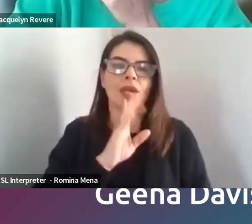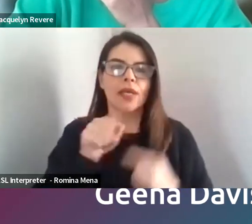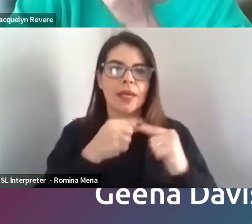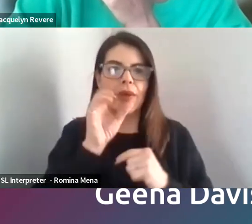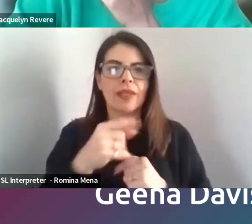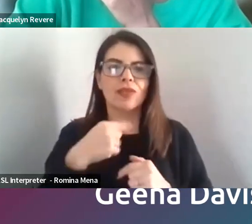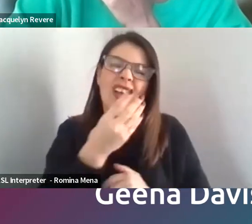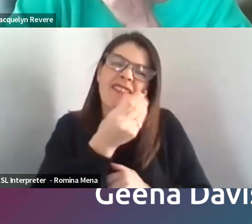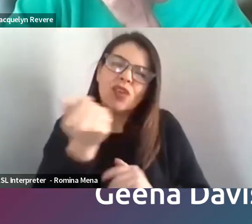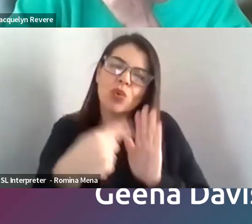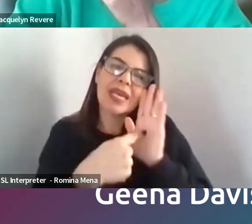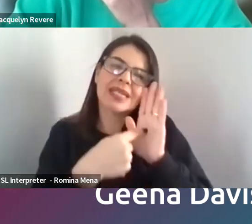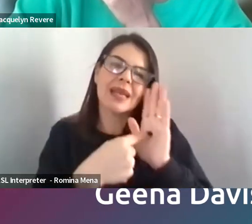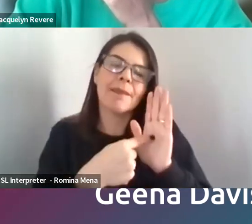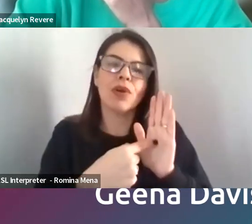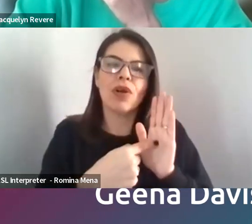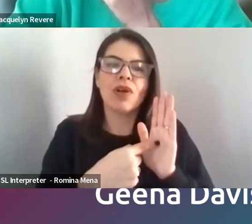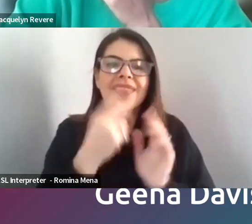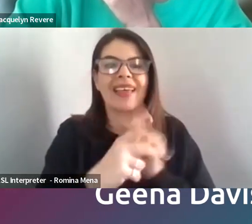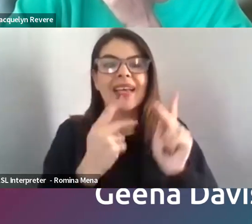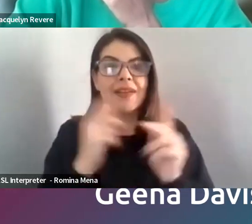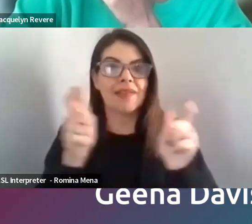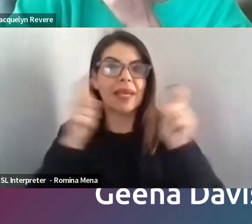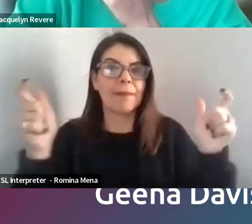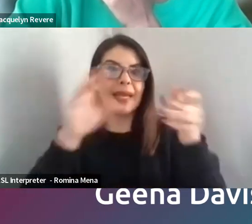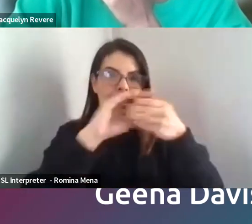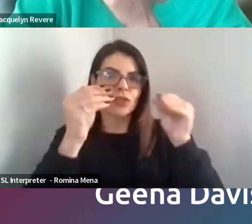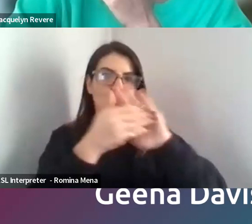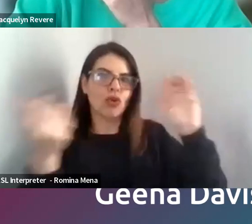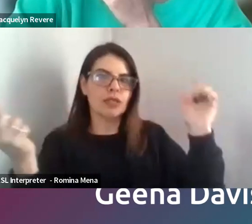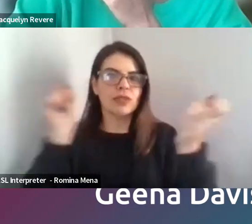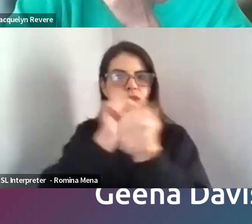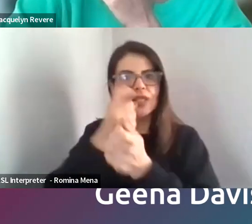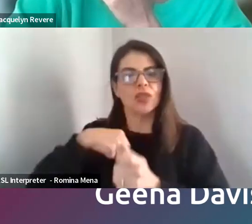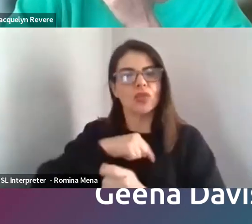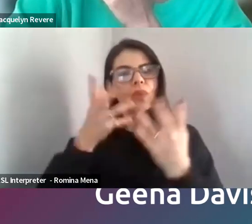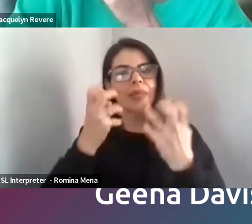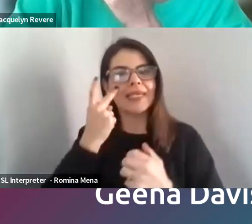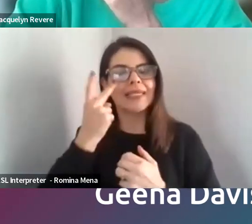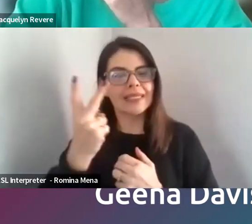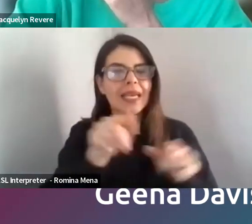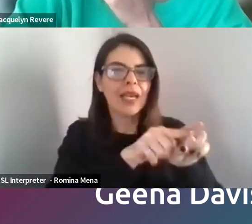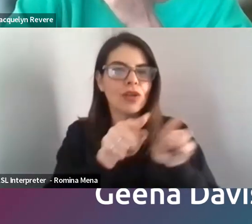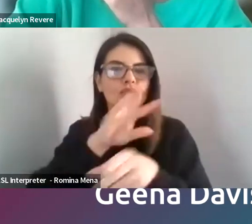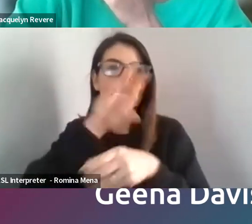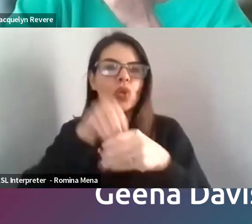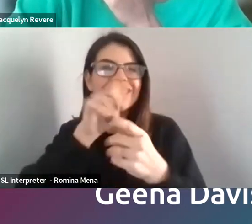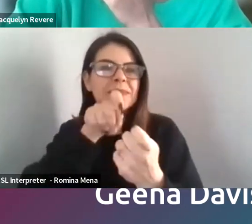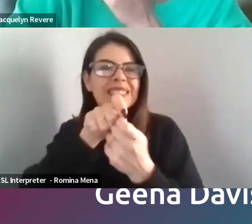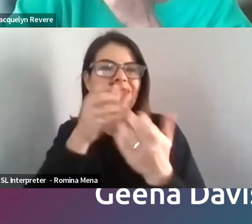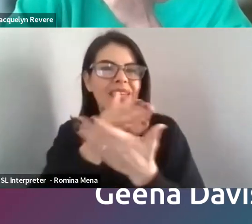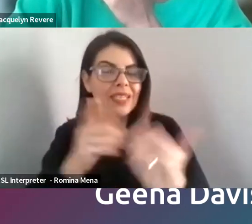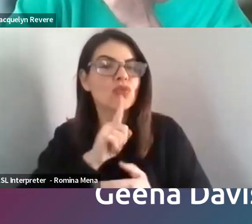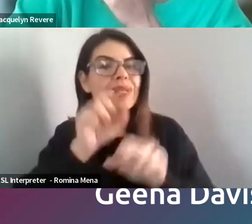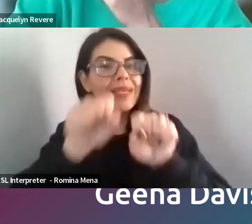are just a few examples of the sort of big narrative shifts we'd like to see, as well as, you know, specific things that could be really useful